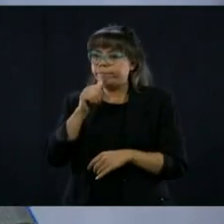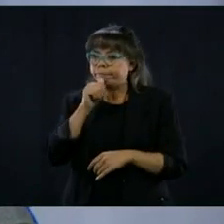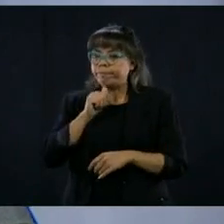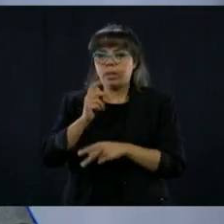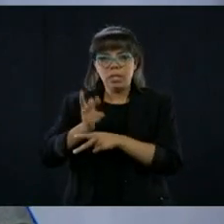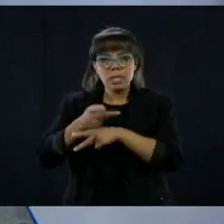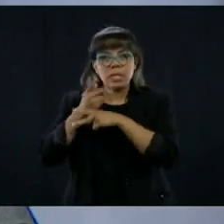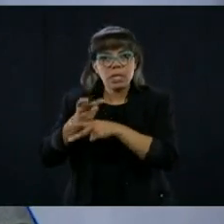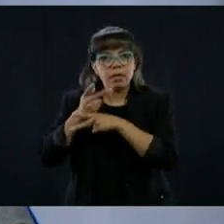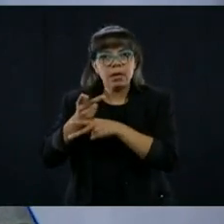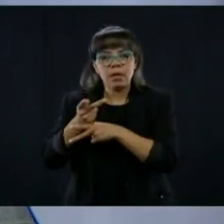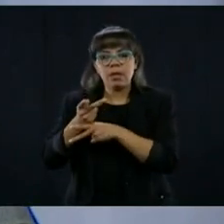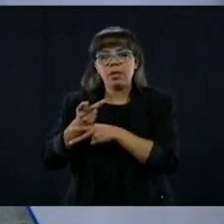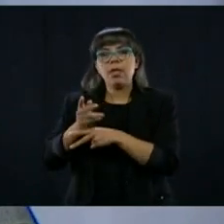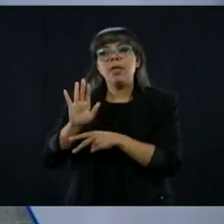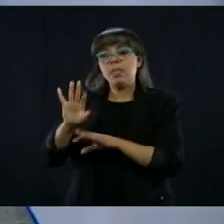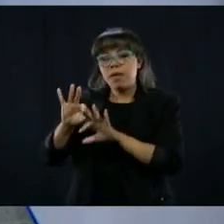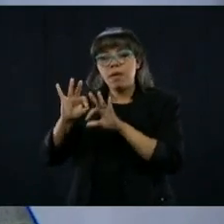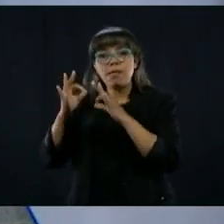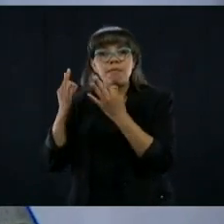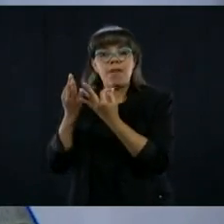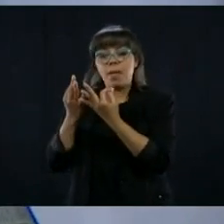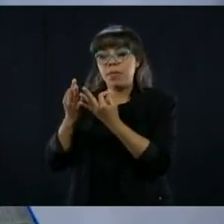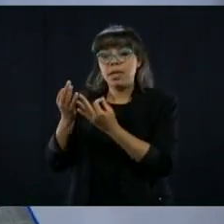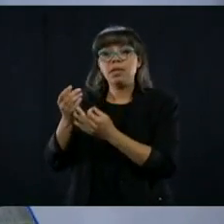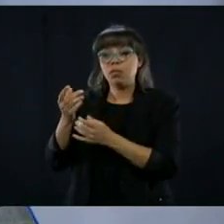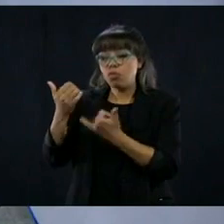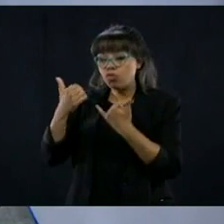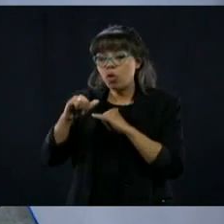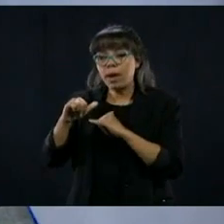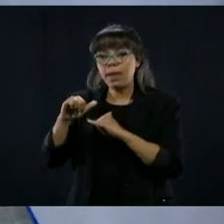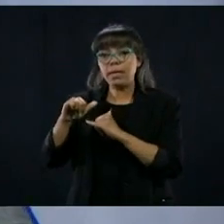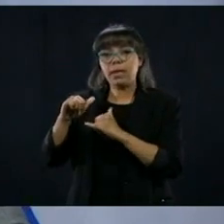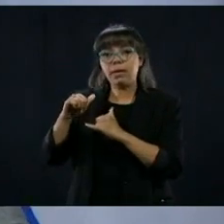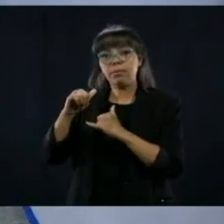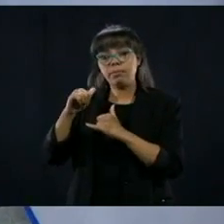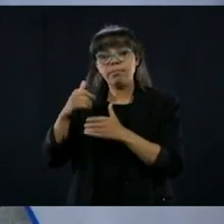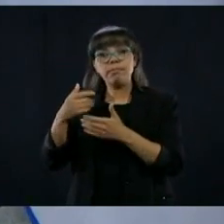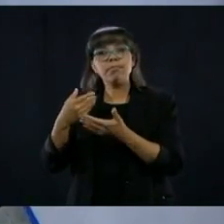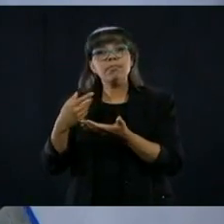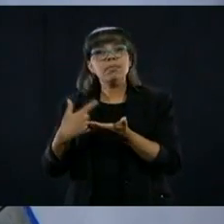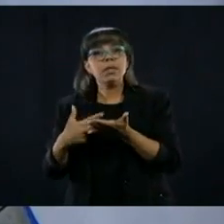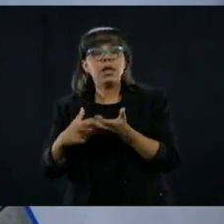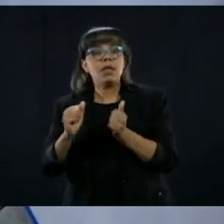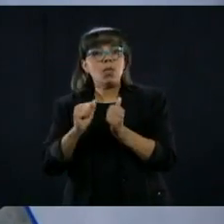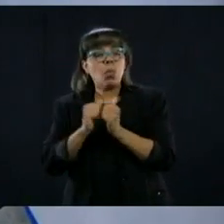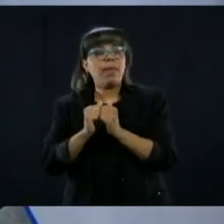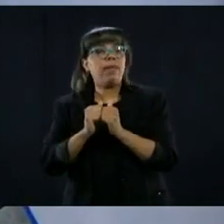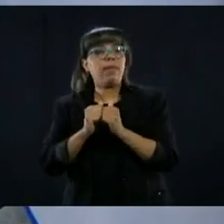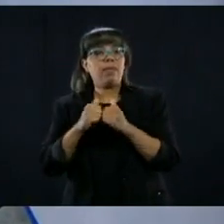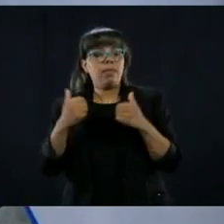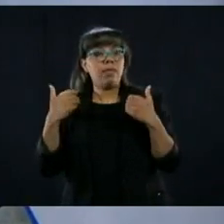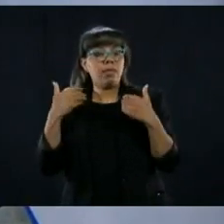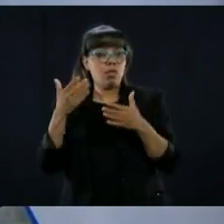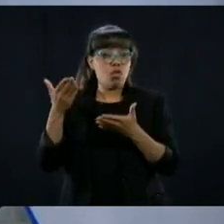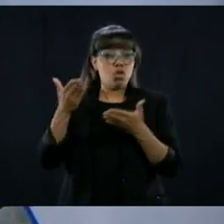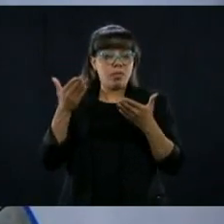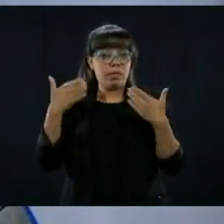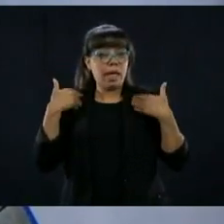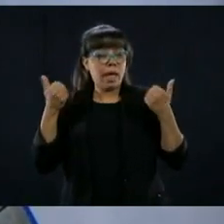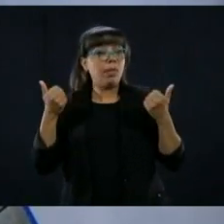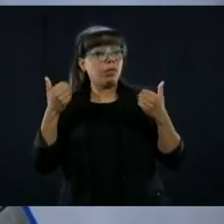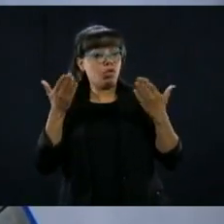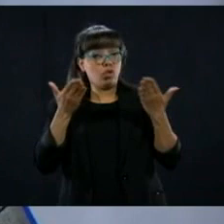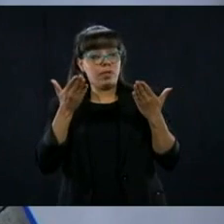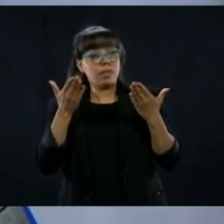are investigated to offer them care or understand and make them in quarantine if needed. And there's